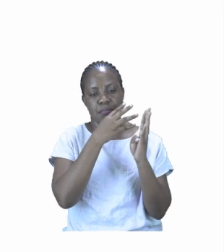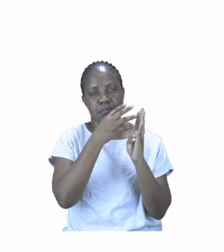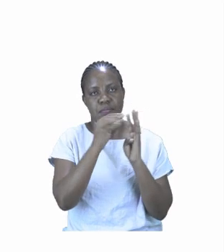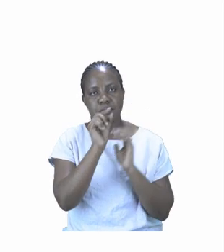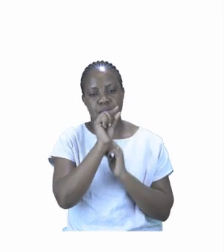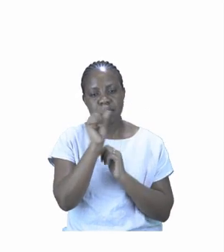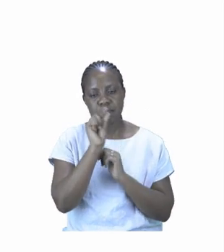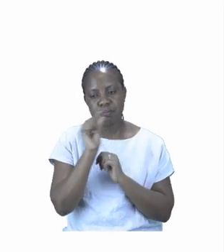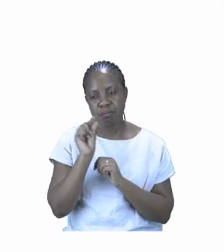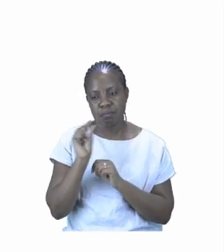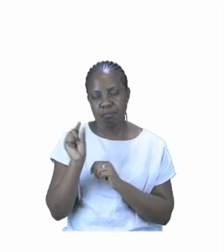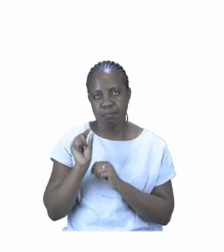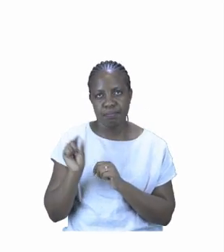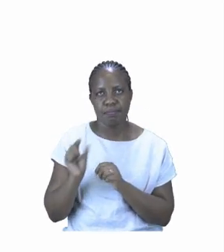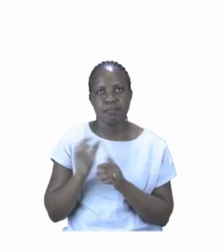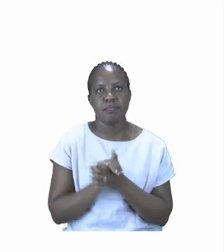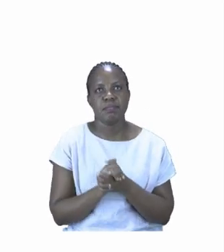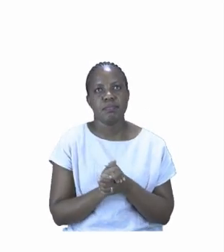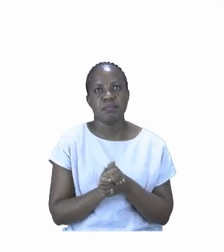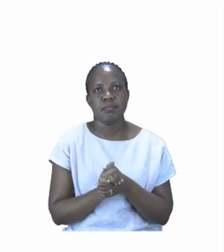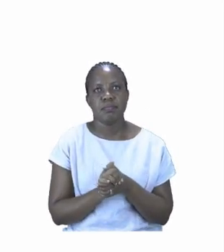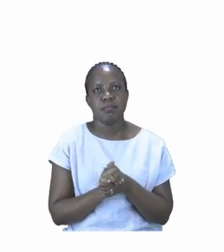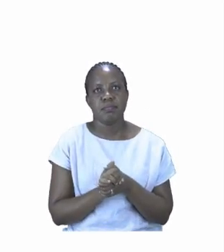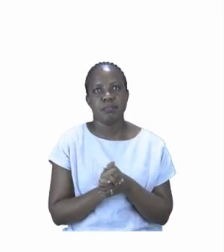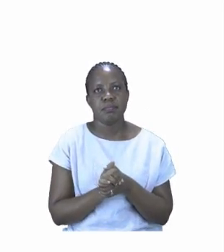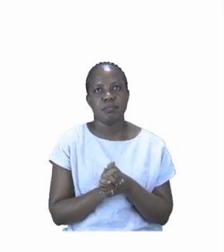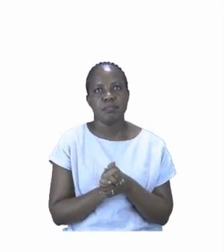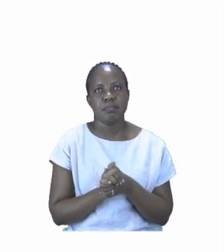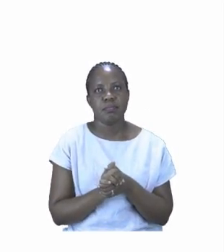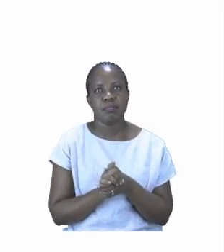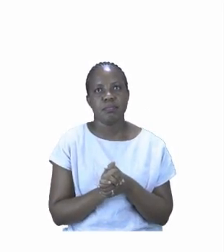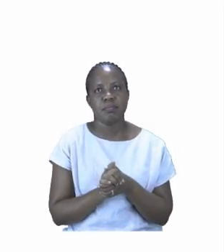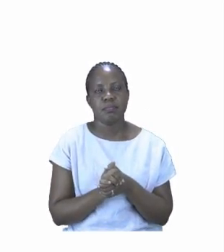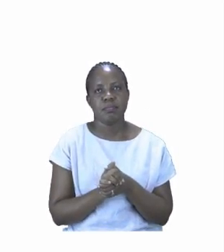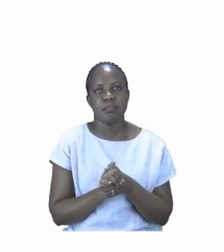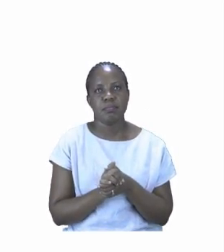there are hat,